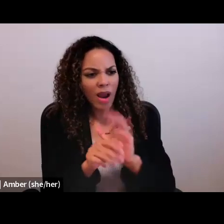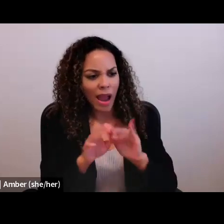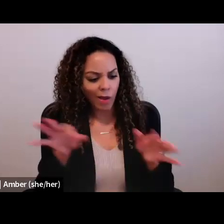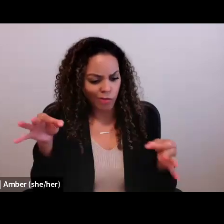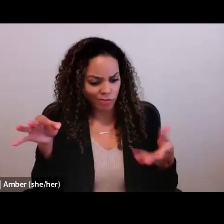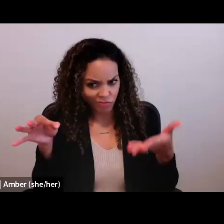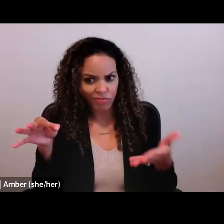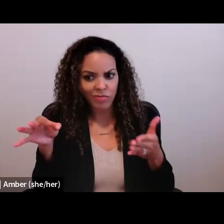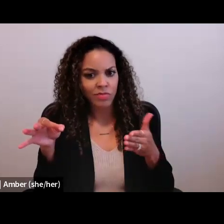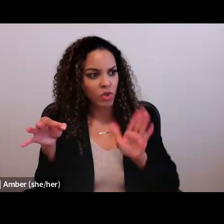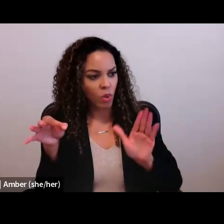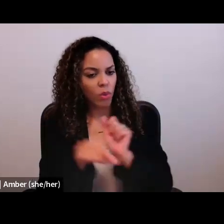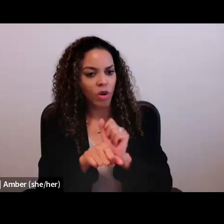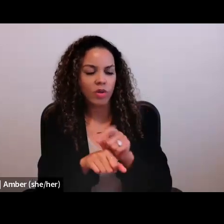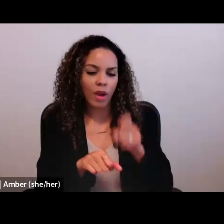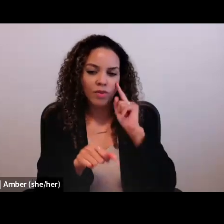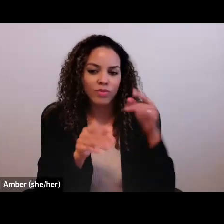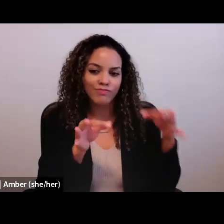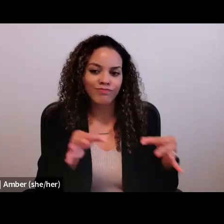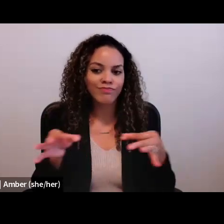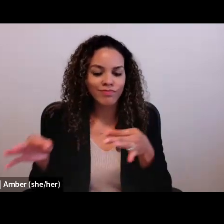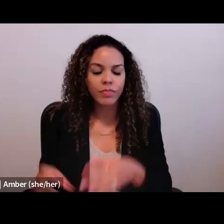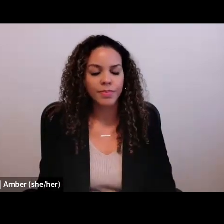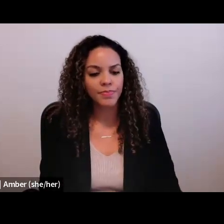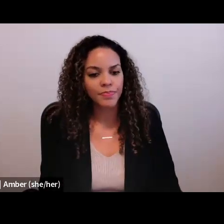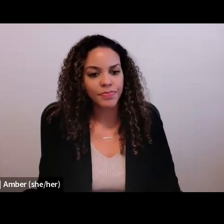you have to make those decisions.